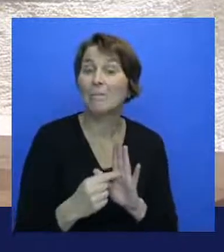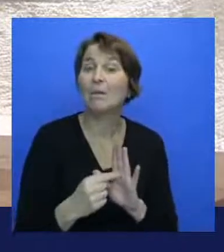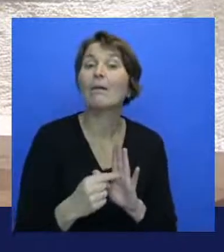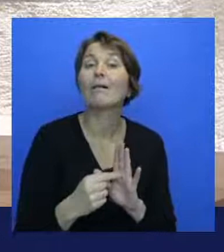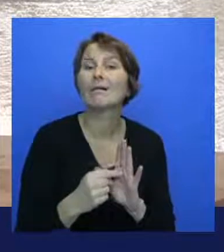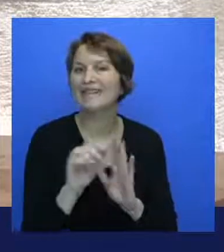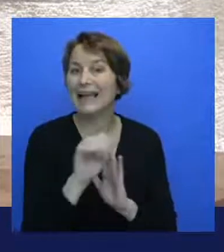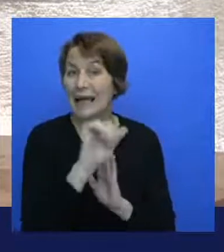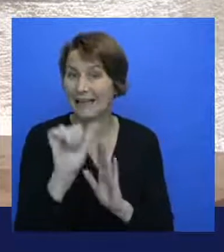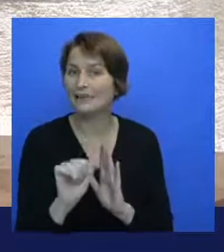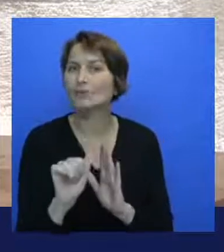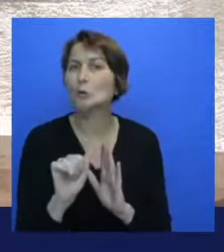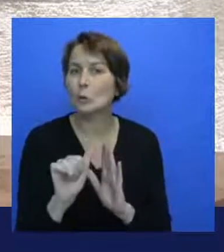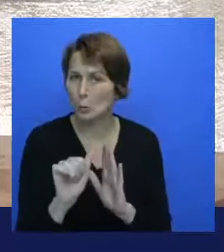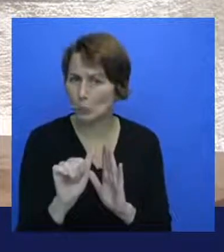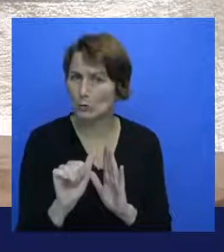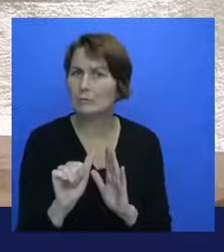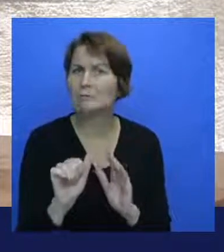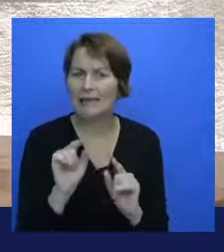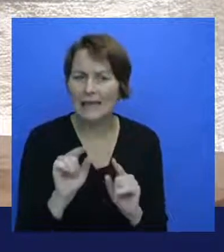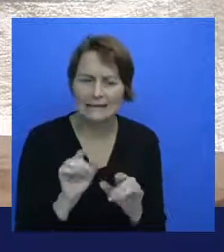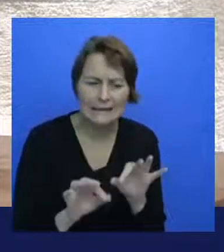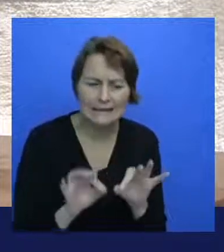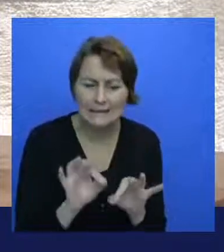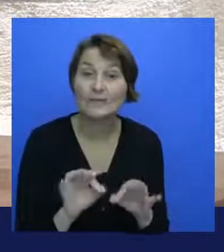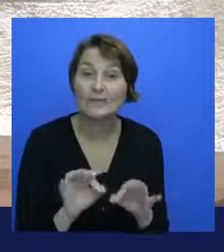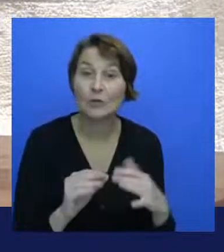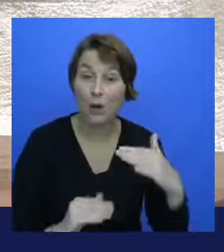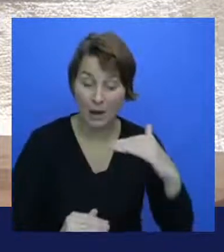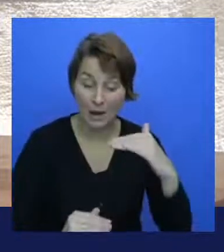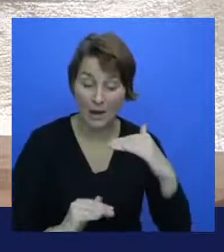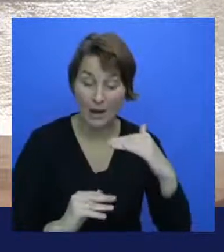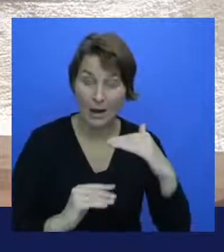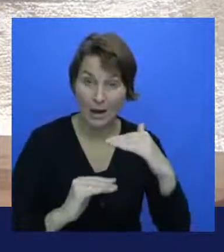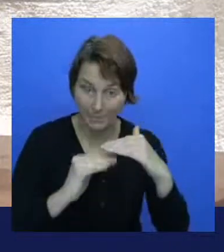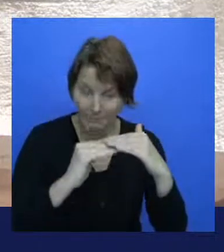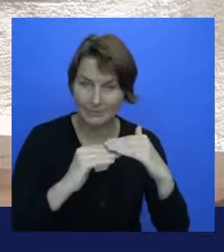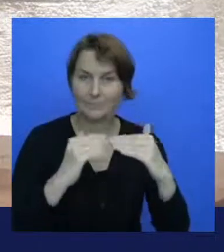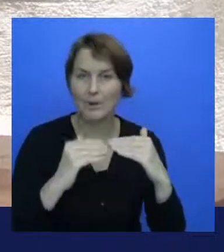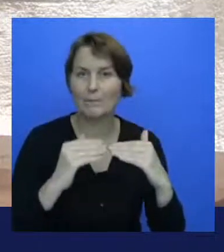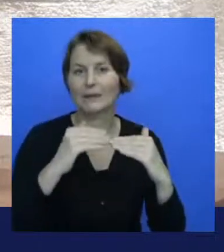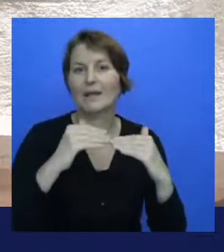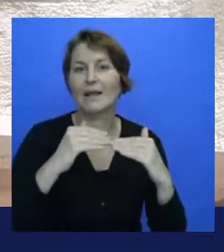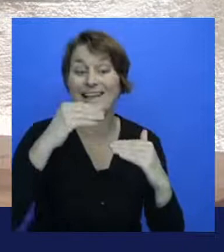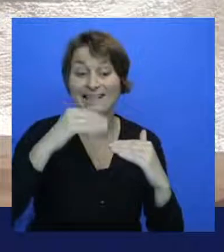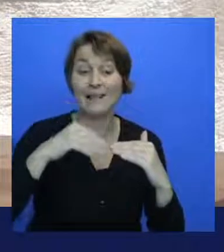until a certain amount of calls. So that's good to know as well if you want to get started with that.